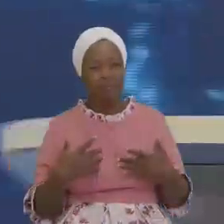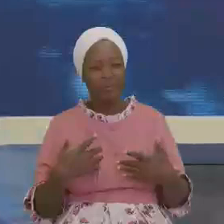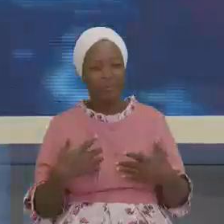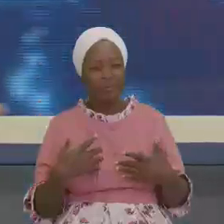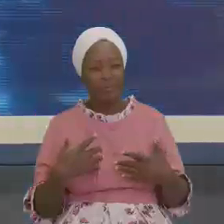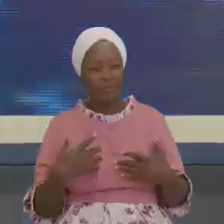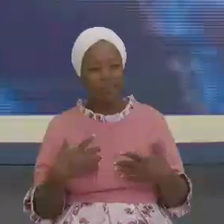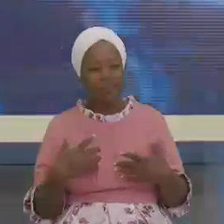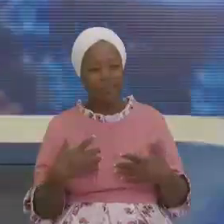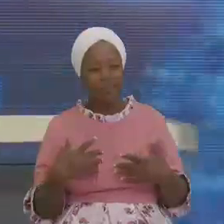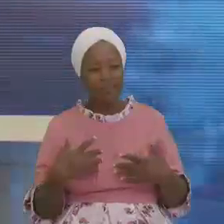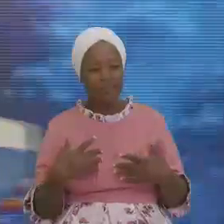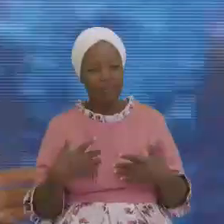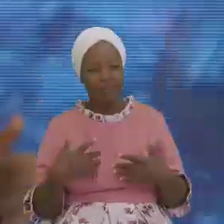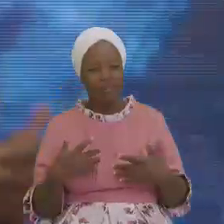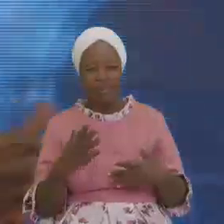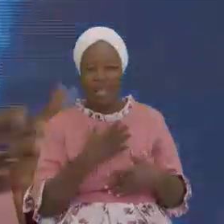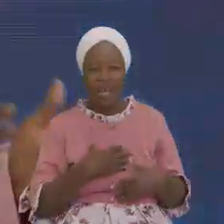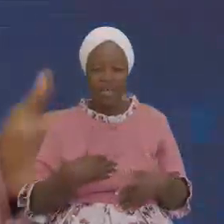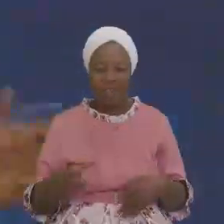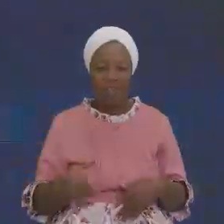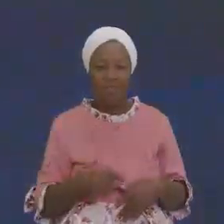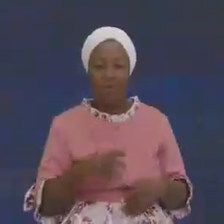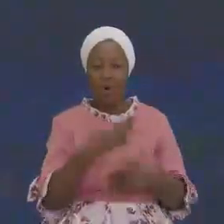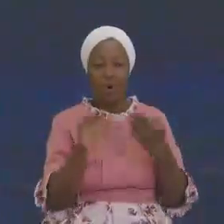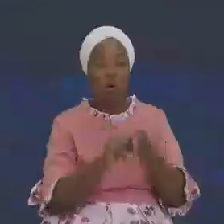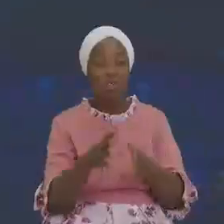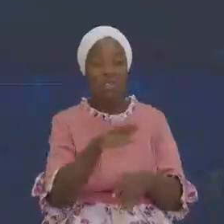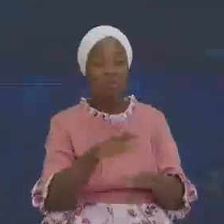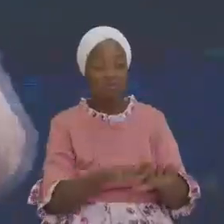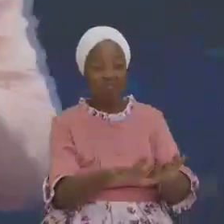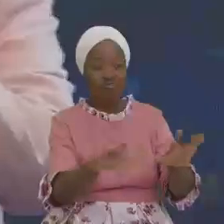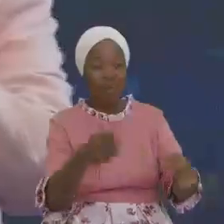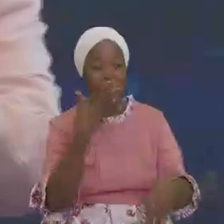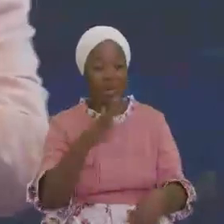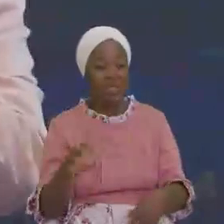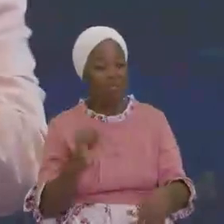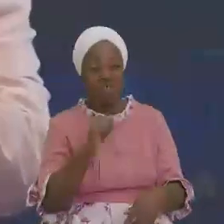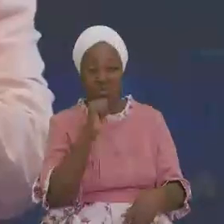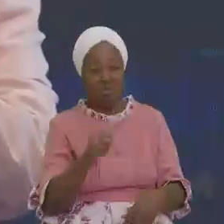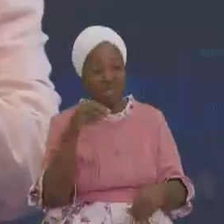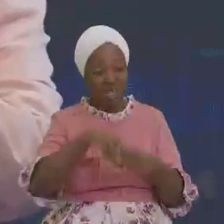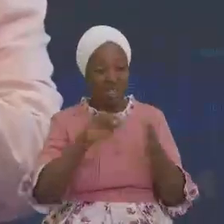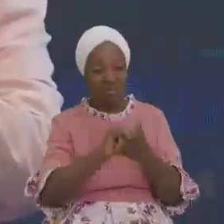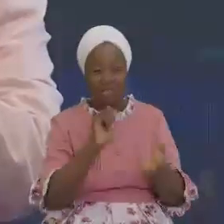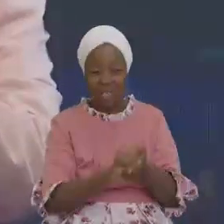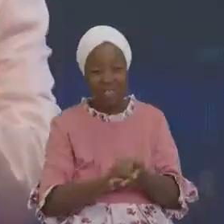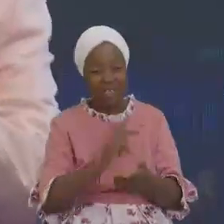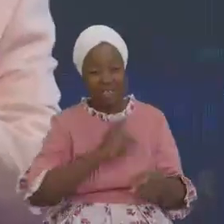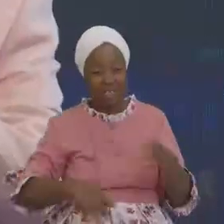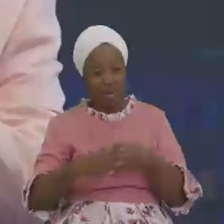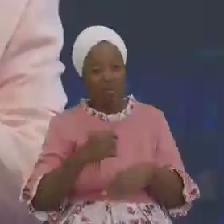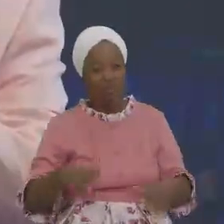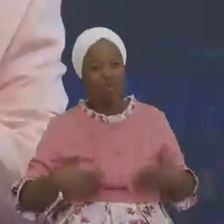And those who do not enter into the kingdom of God, they have aborted life,